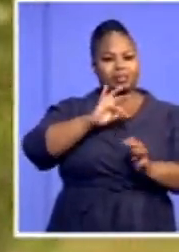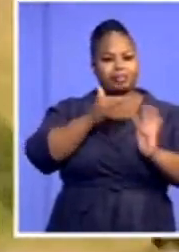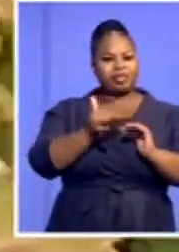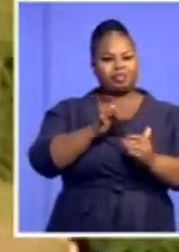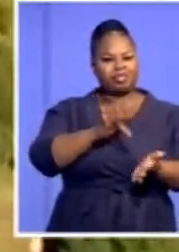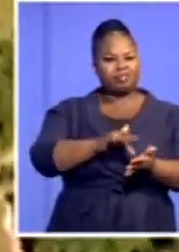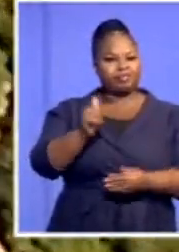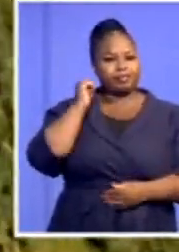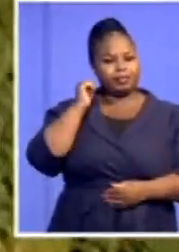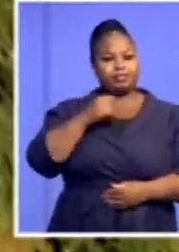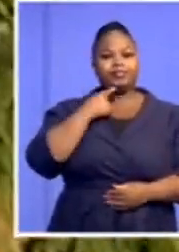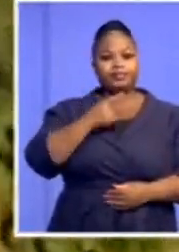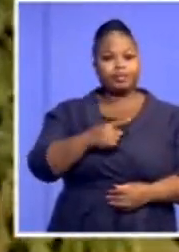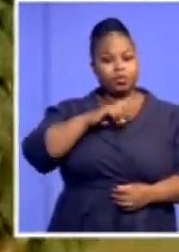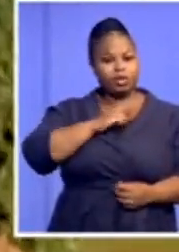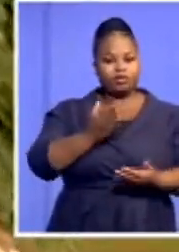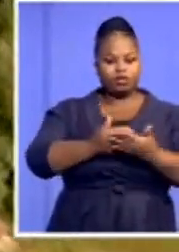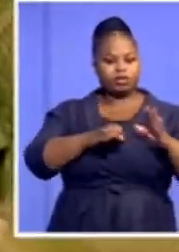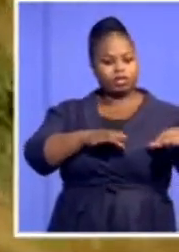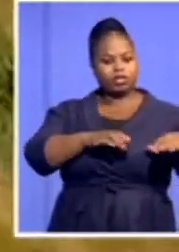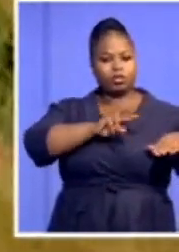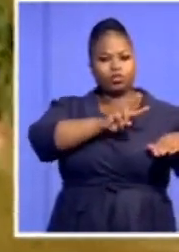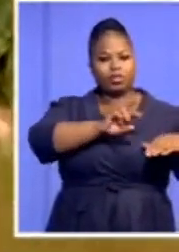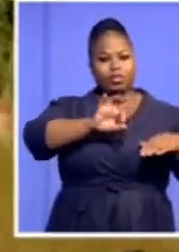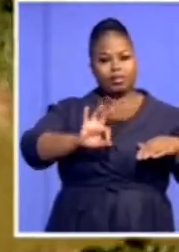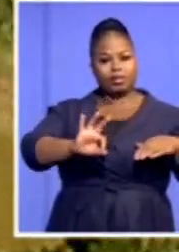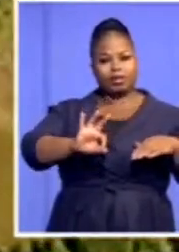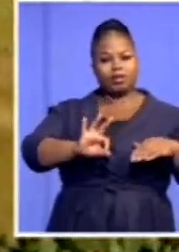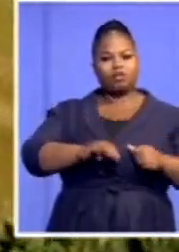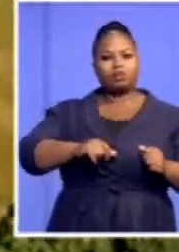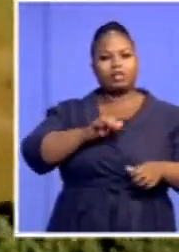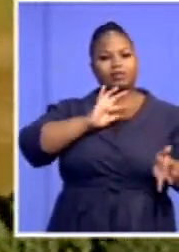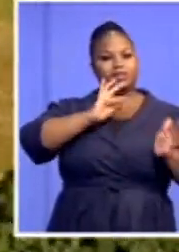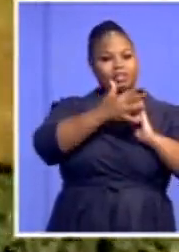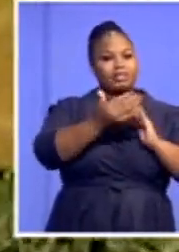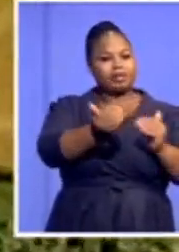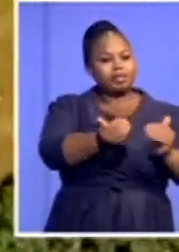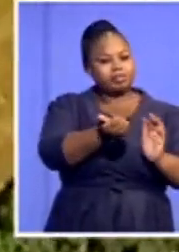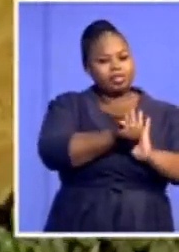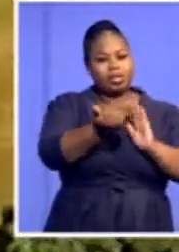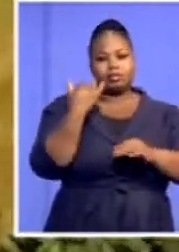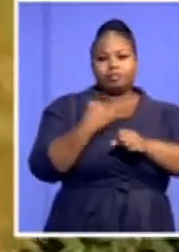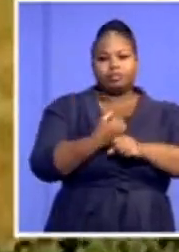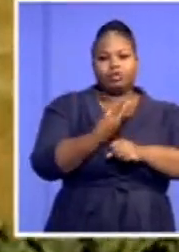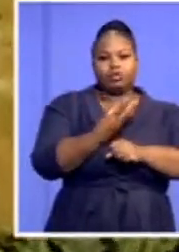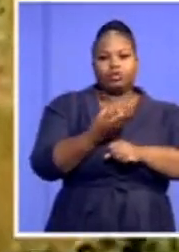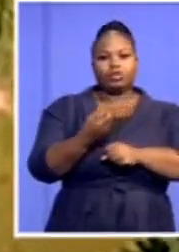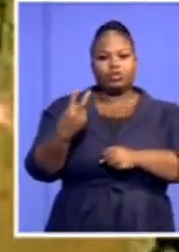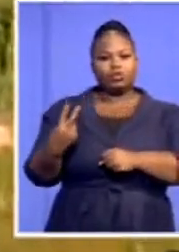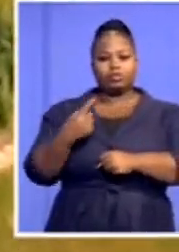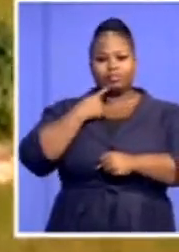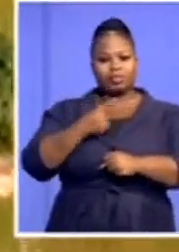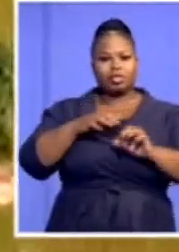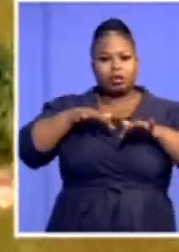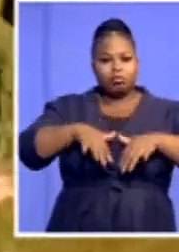of Section 23 of the Disaster Management Act 2002, classified floods experienced in